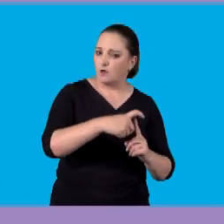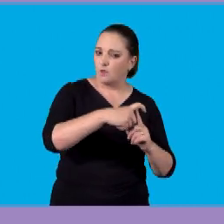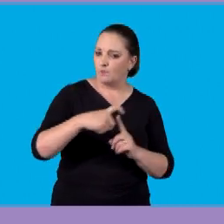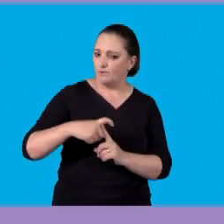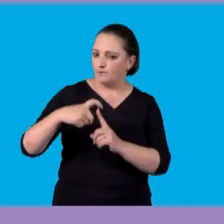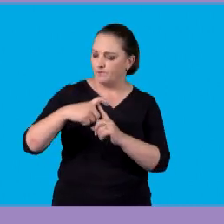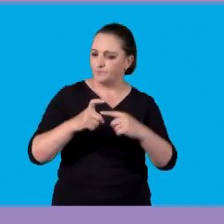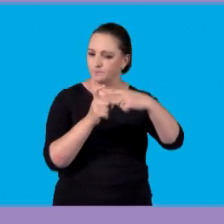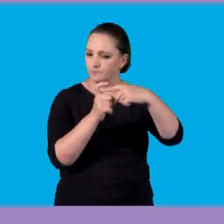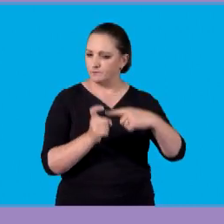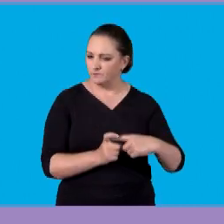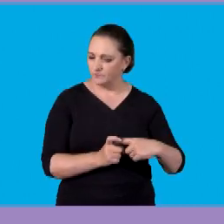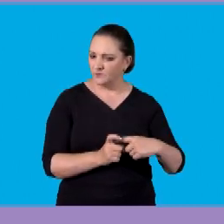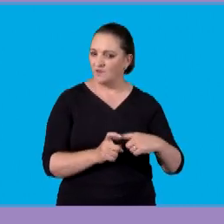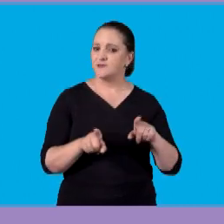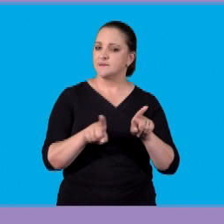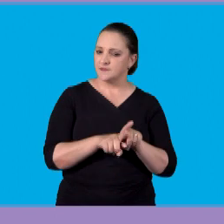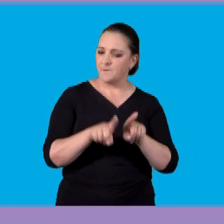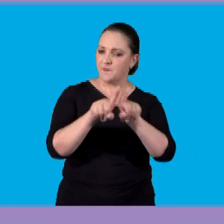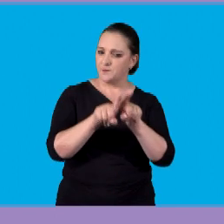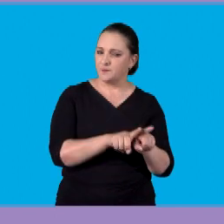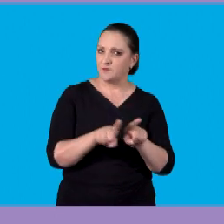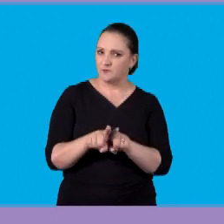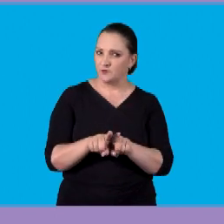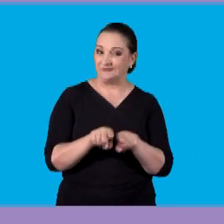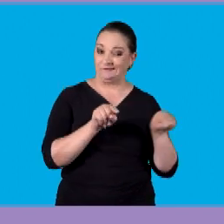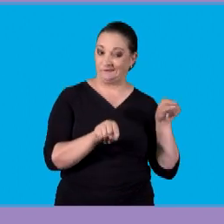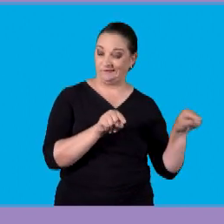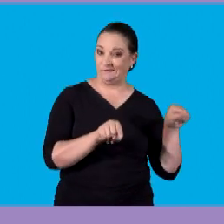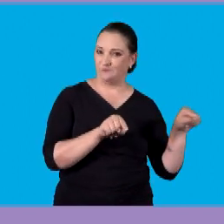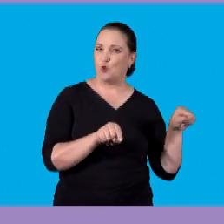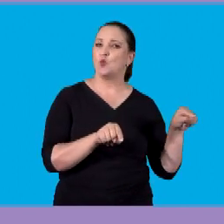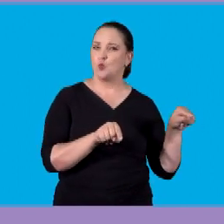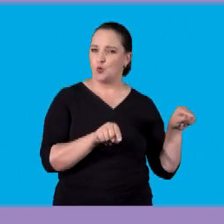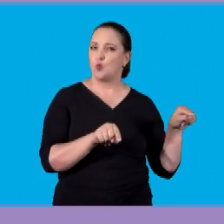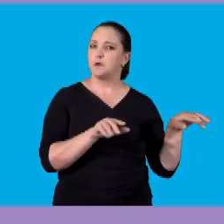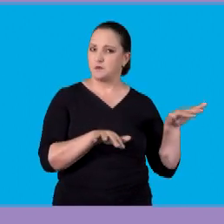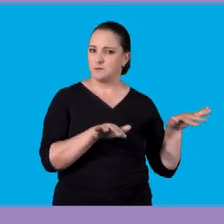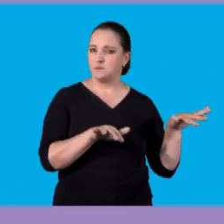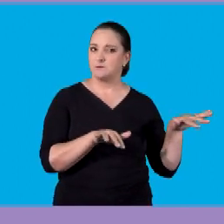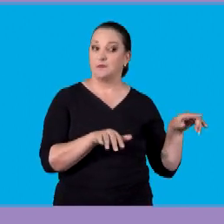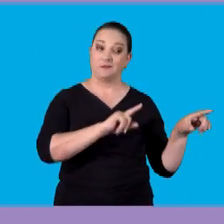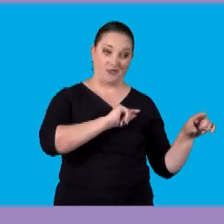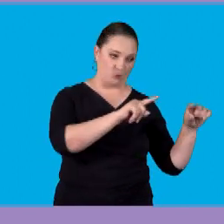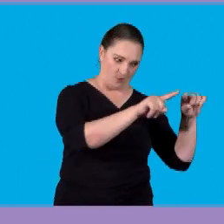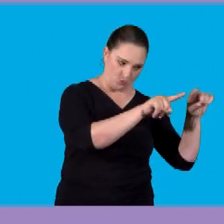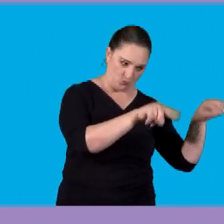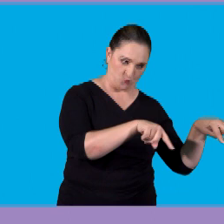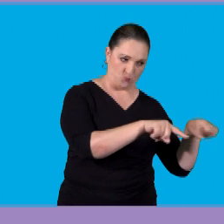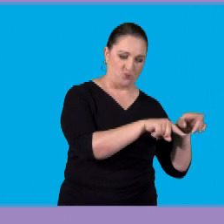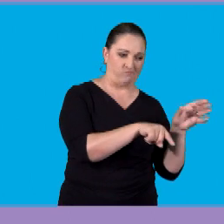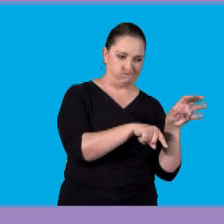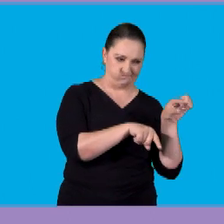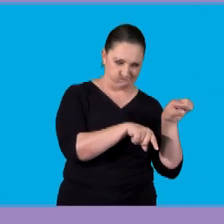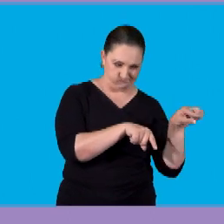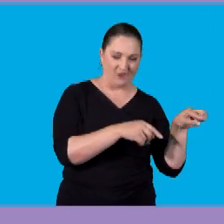And all of the sides are equal. So definitely we can say that a square is a rhombus as